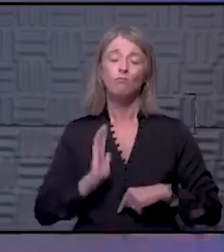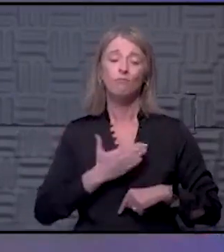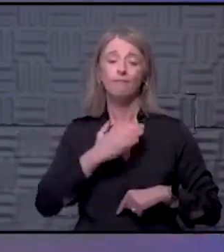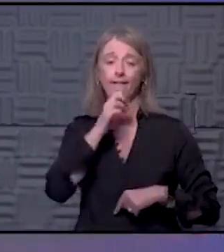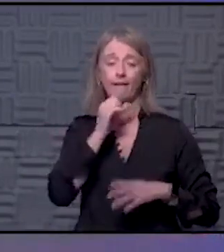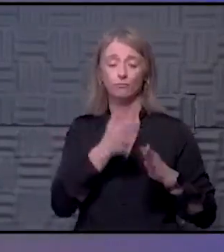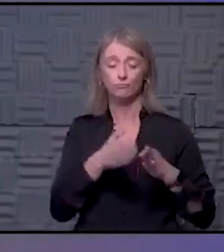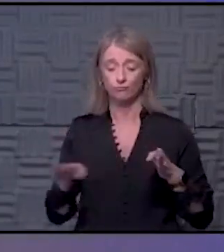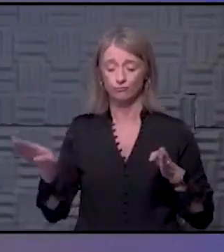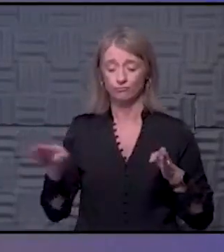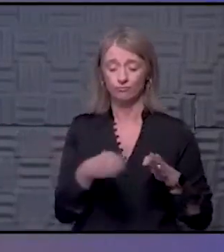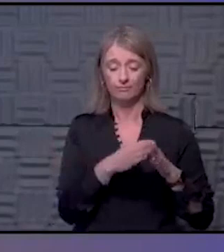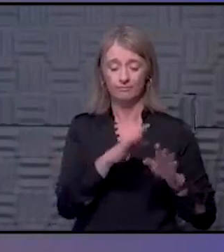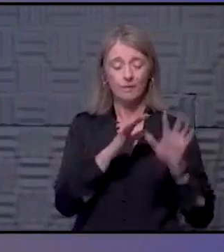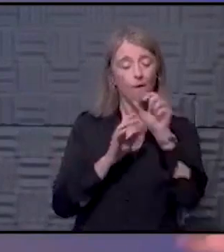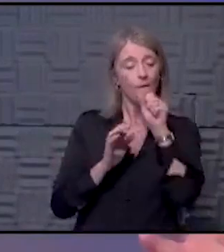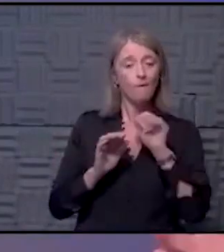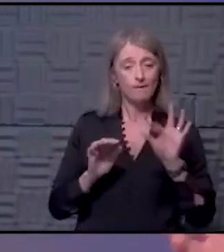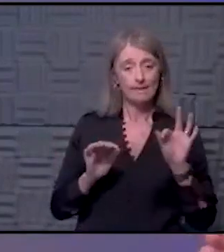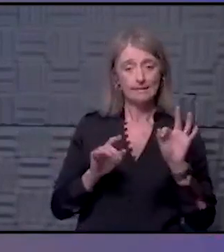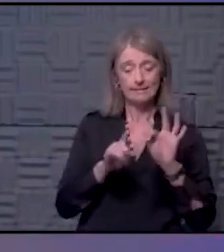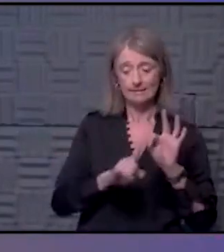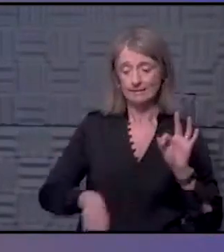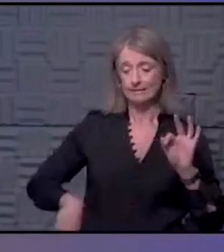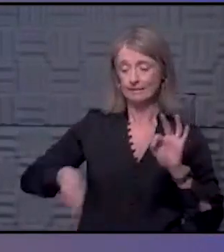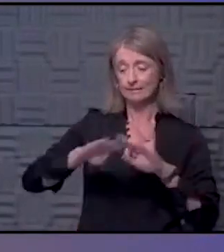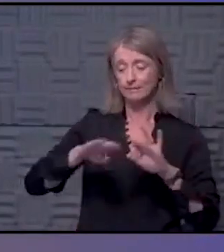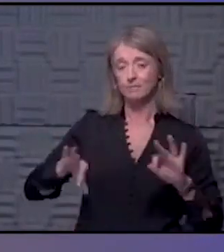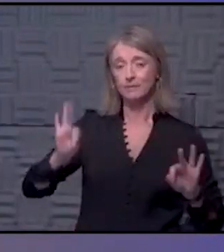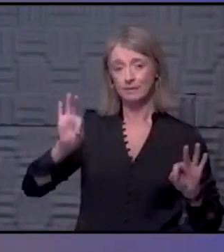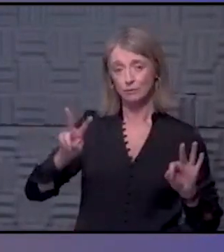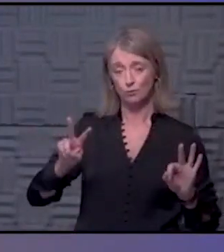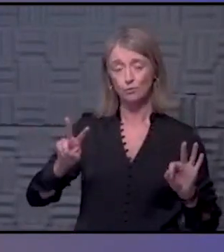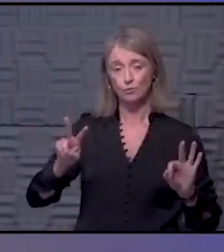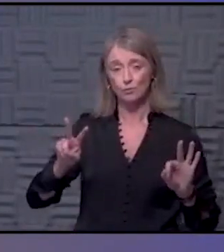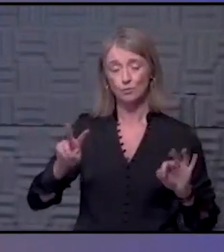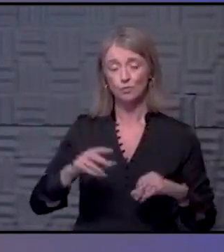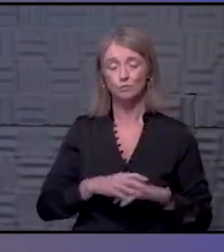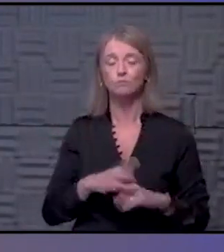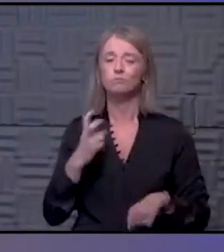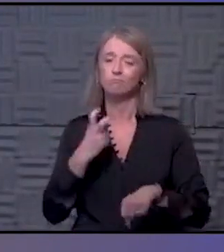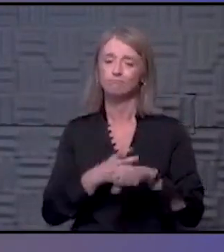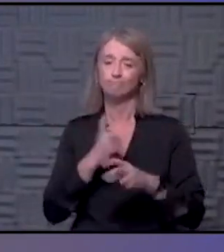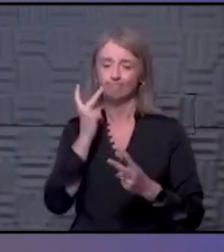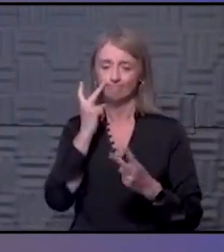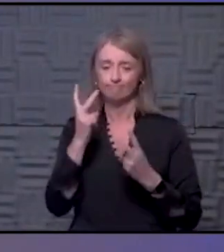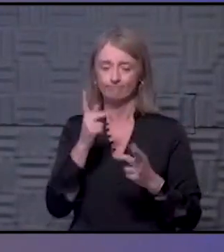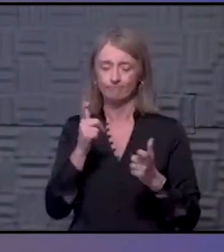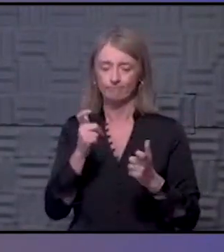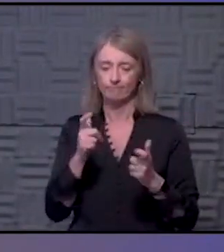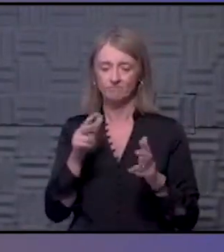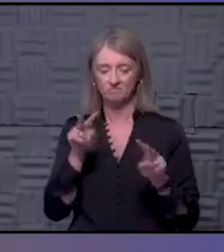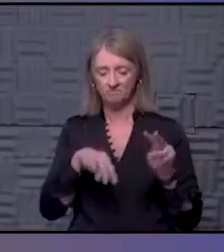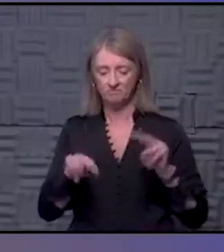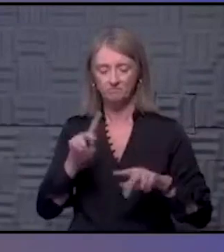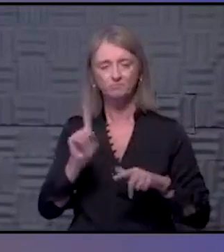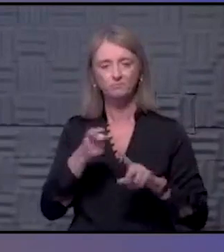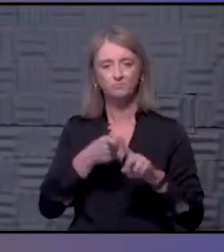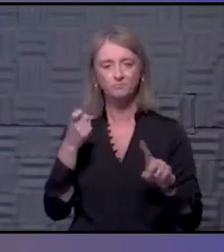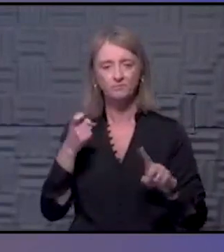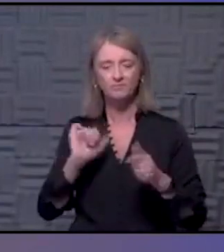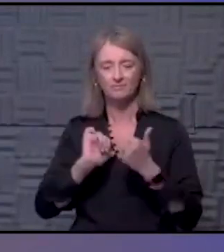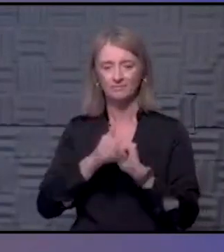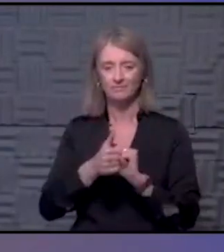age range, everywhere from 19 all the way up to age 92. It's hard to see at a quick glance where they're coming from or